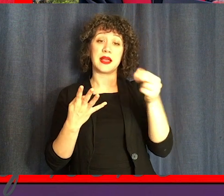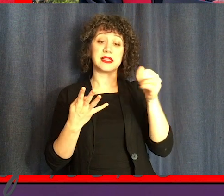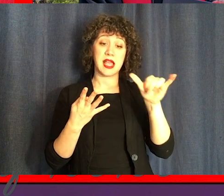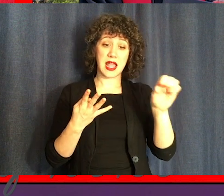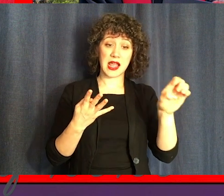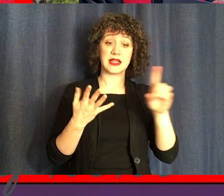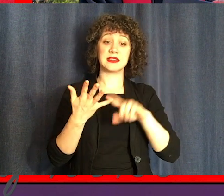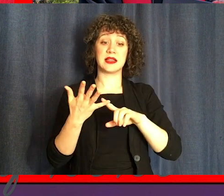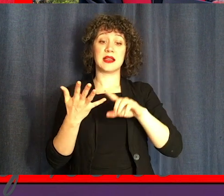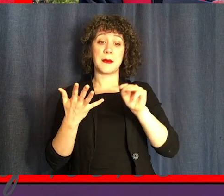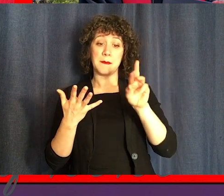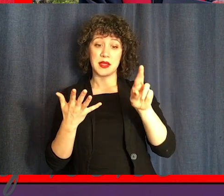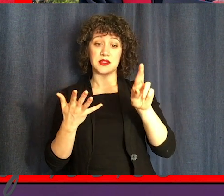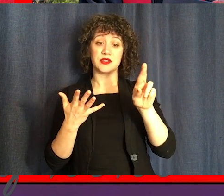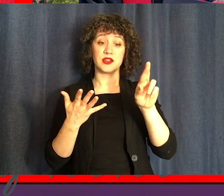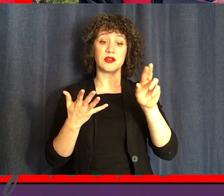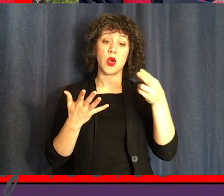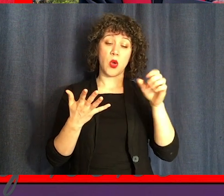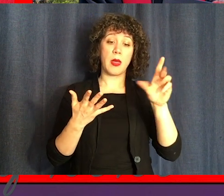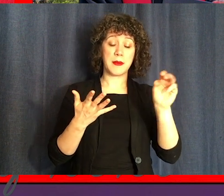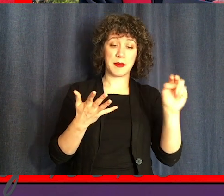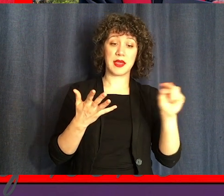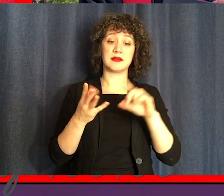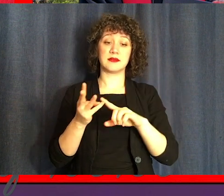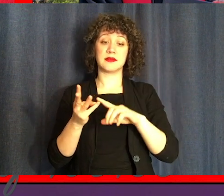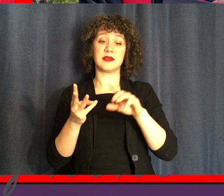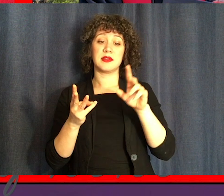Mr. Bredberg, and Mrs. Blake.